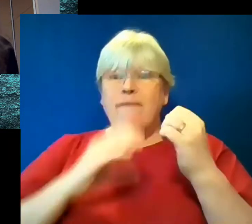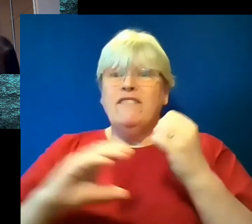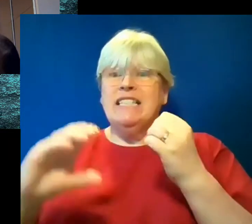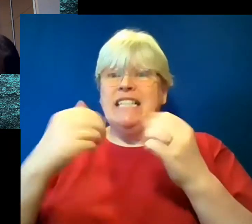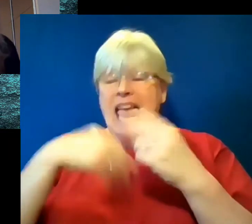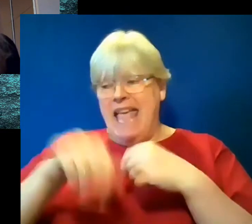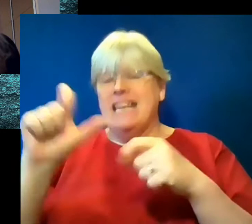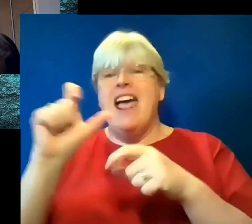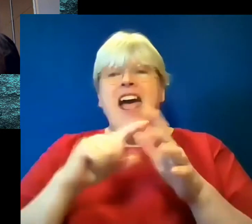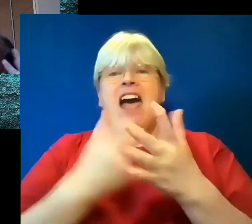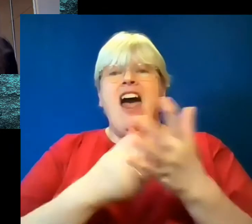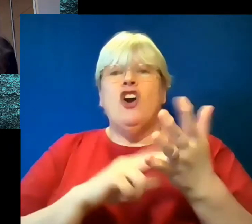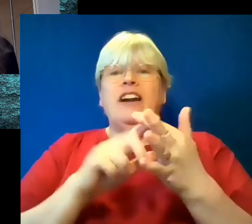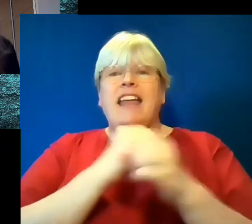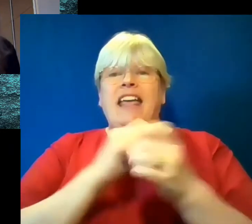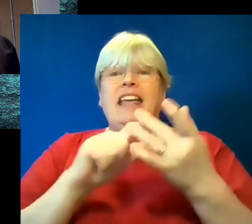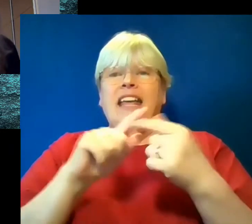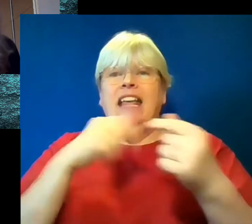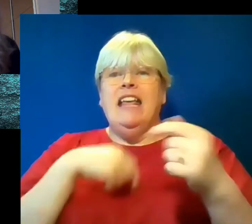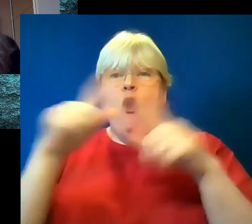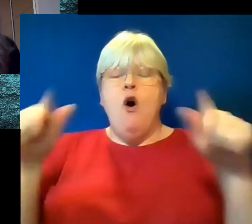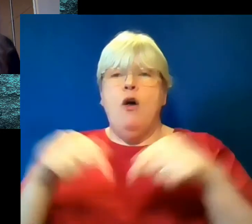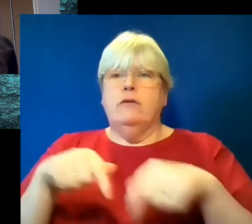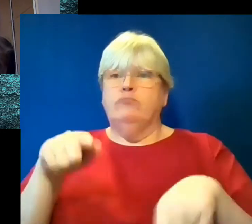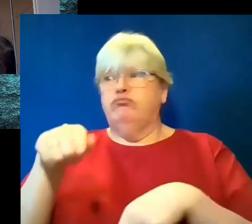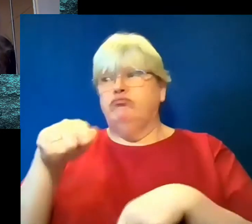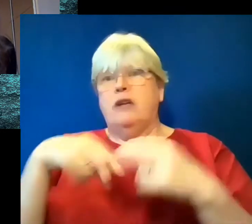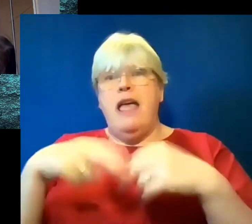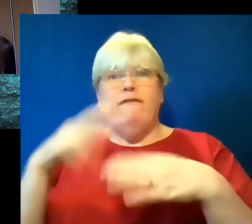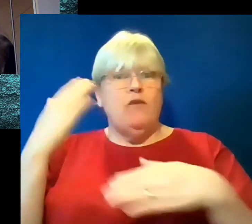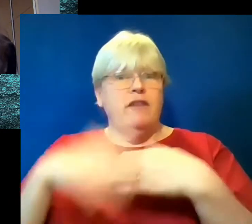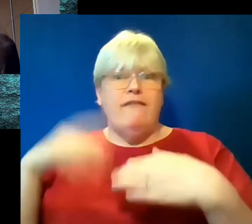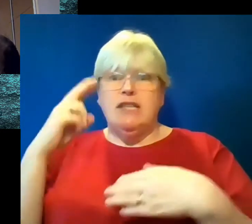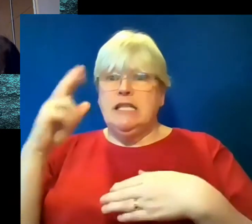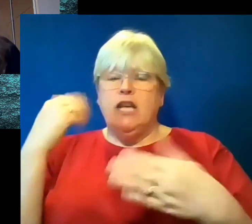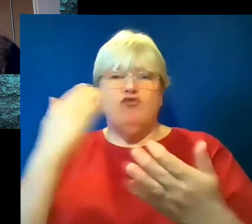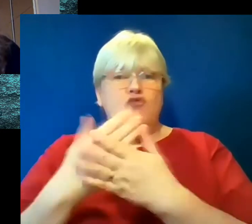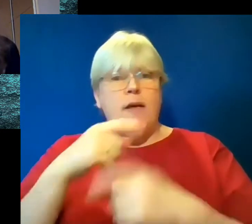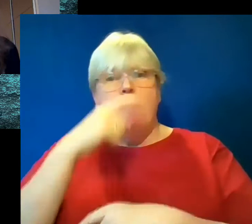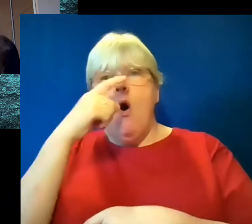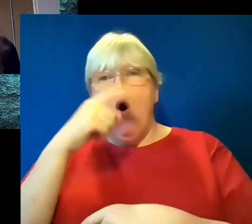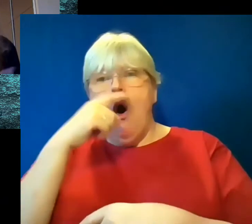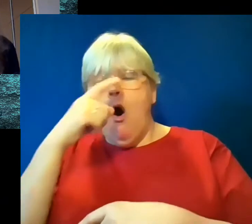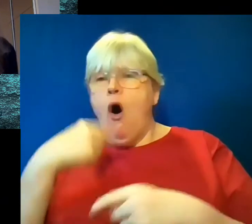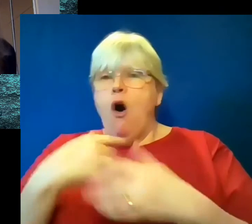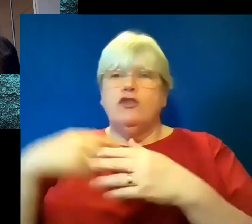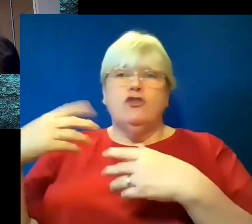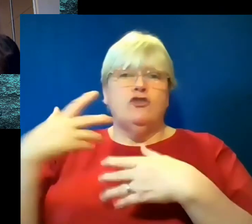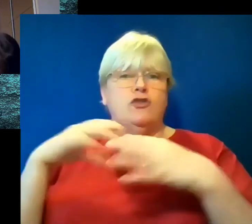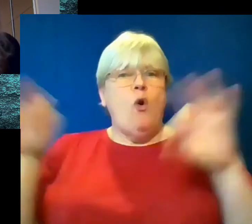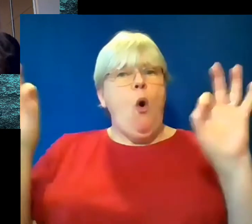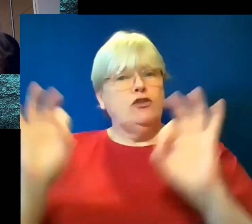those who haven't ever seen it, is the poshest concert hall, where you usually have beautiful piano playing, the occasional